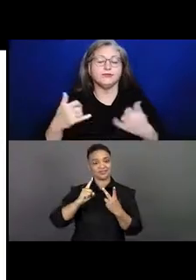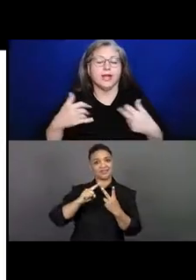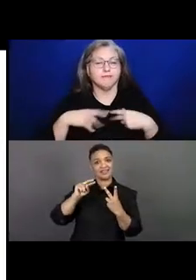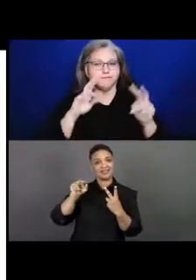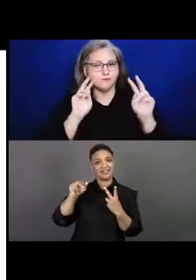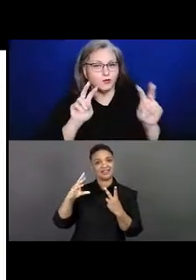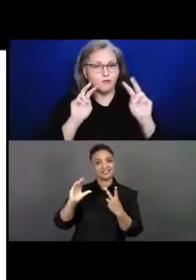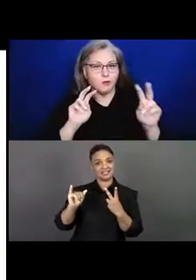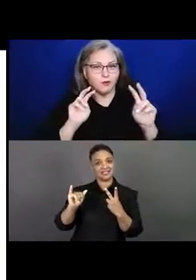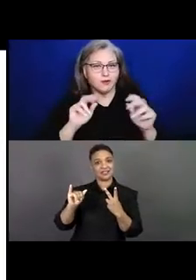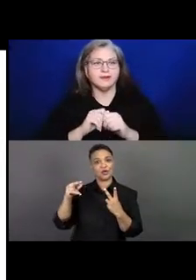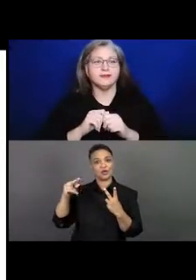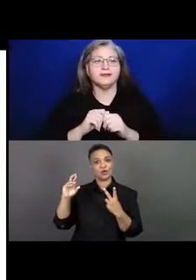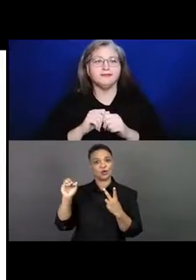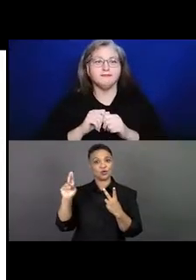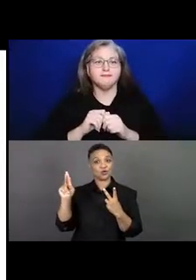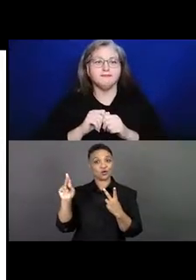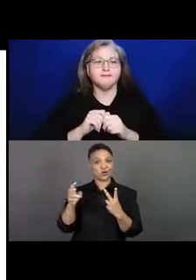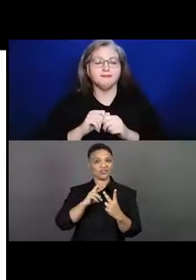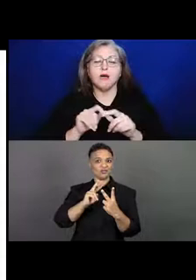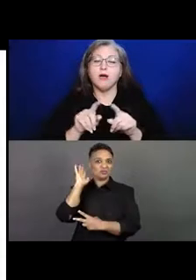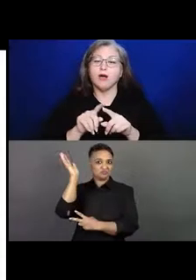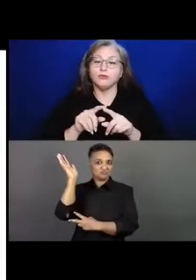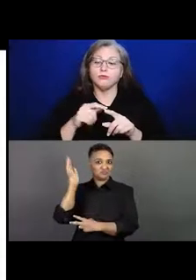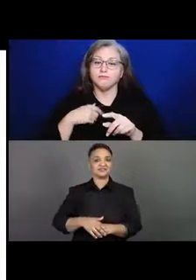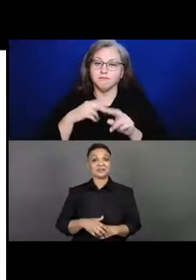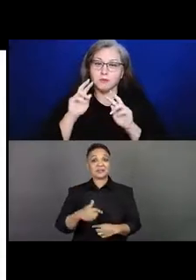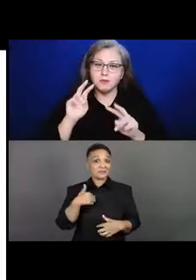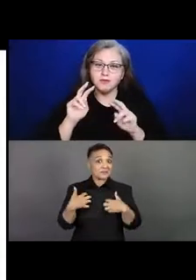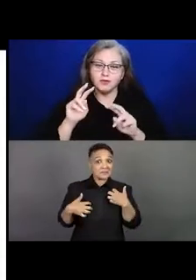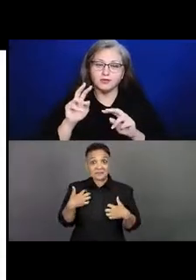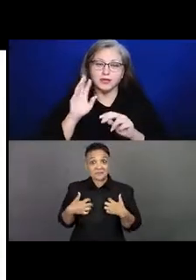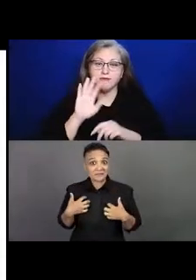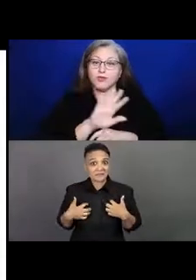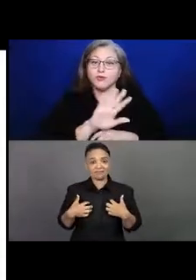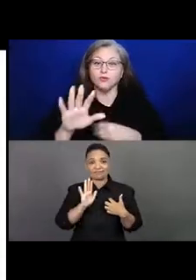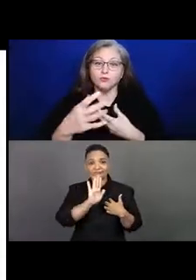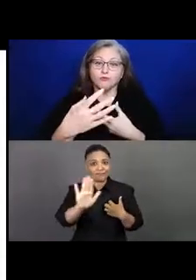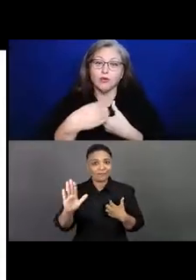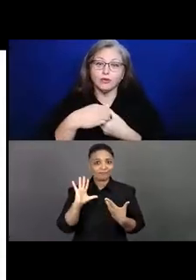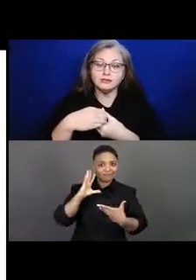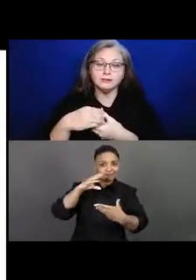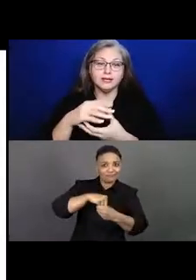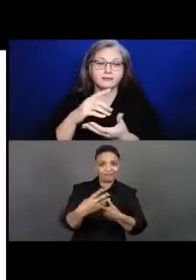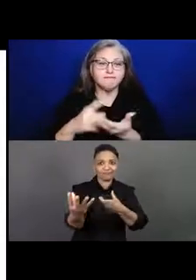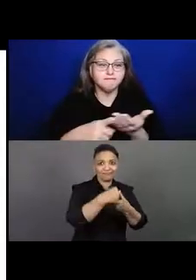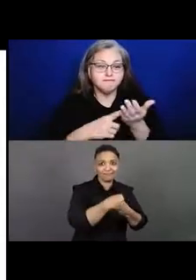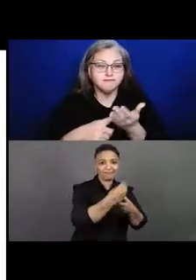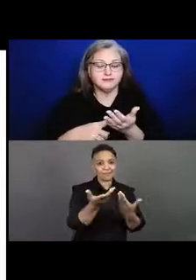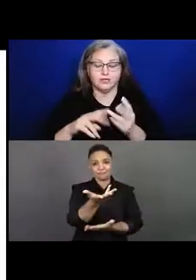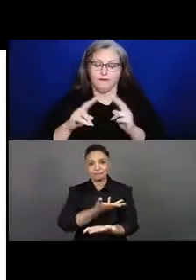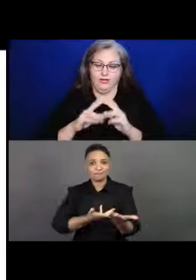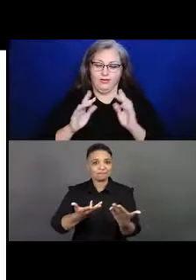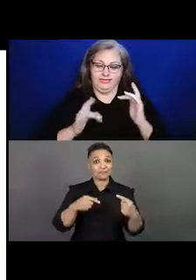session, and I also looking forward to all your participation today. It's